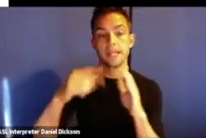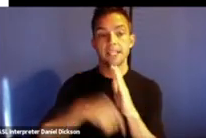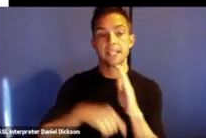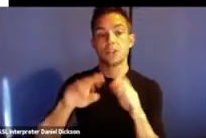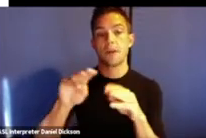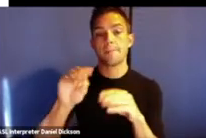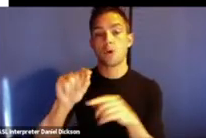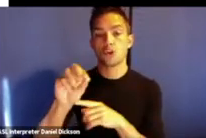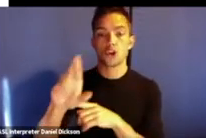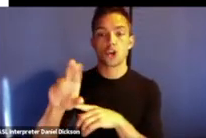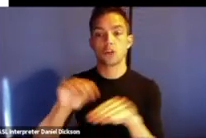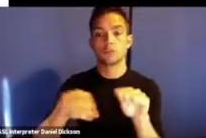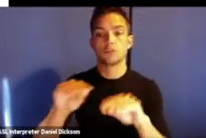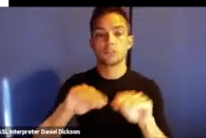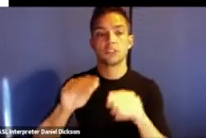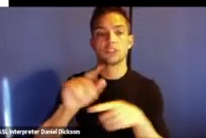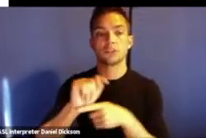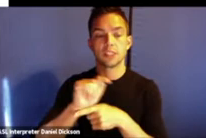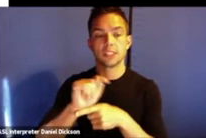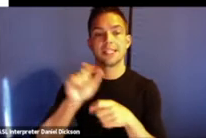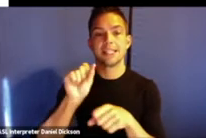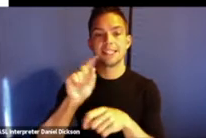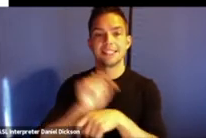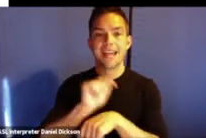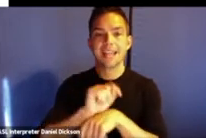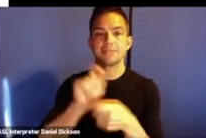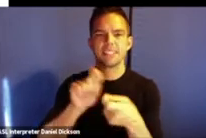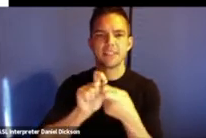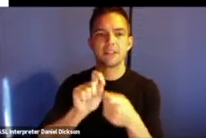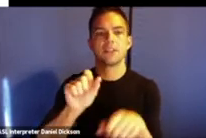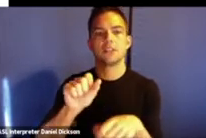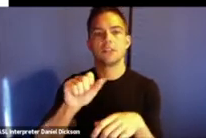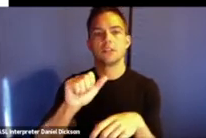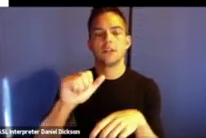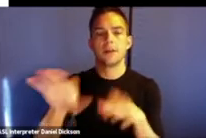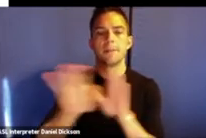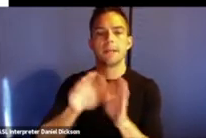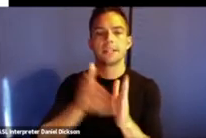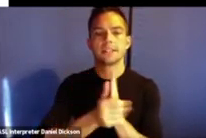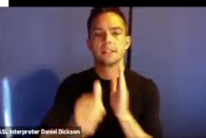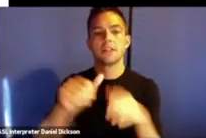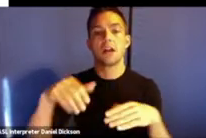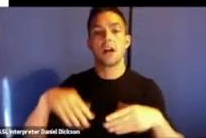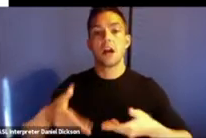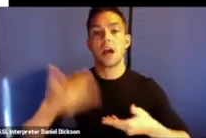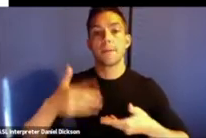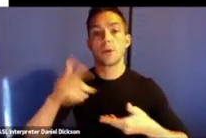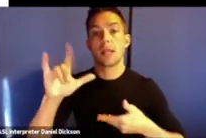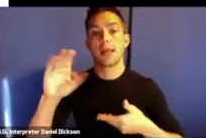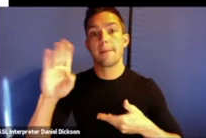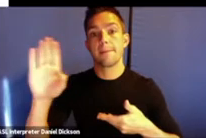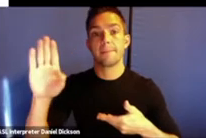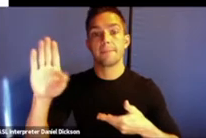training, task specific, where you actually take a skill and work towards it. This is the upper limb training, and also